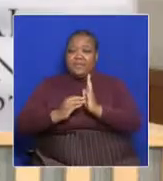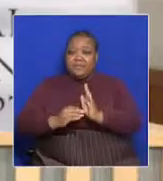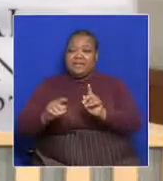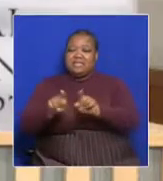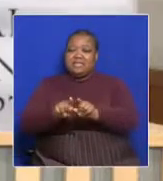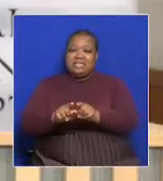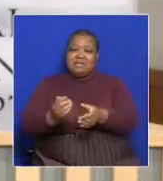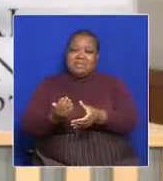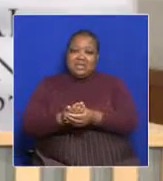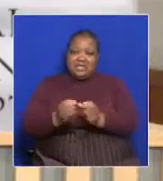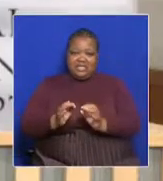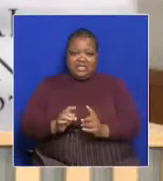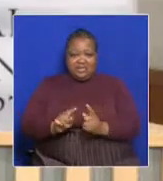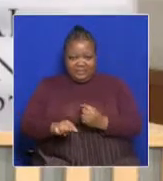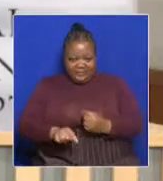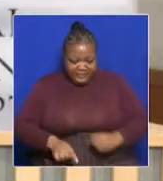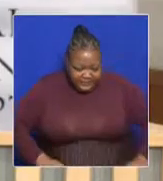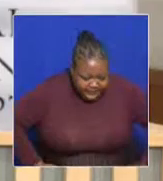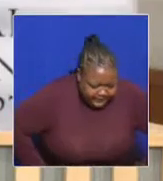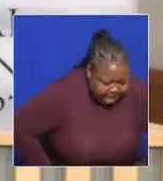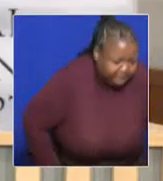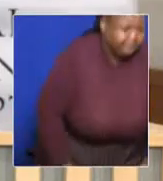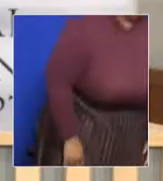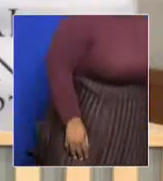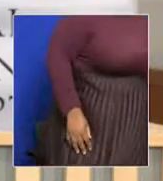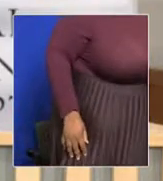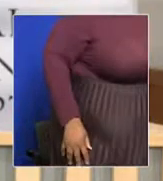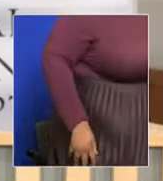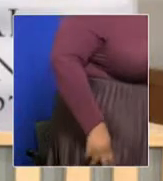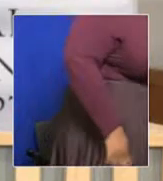And please note that this is